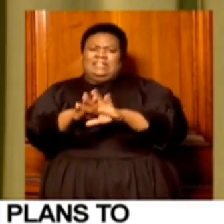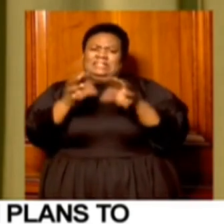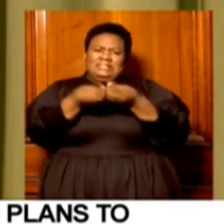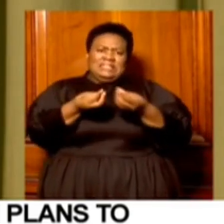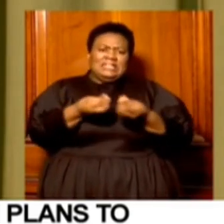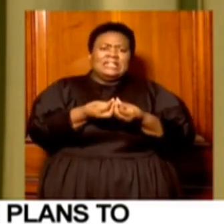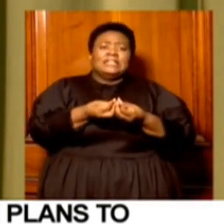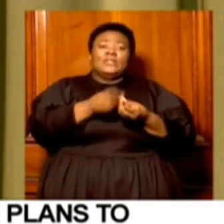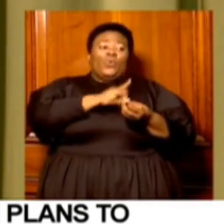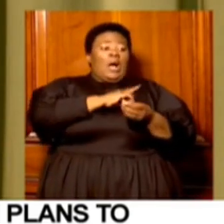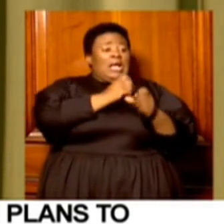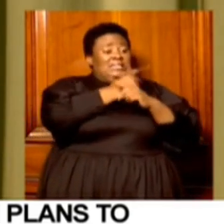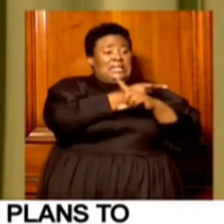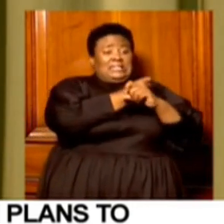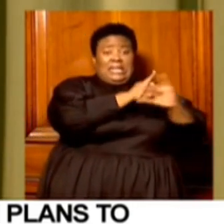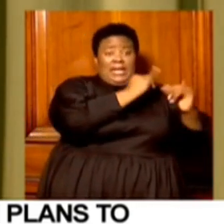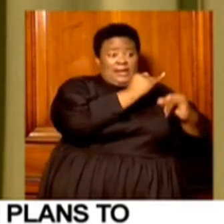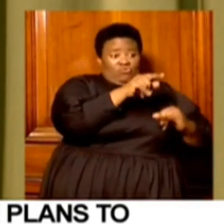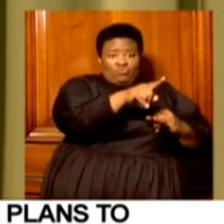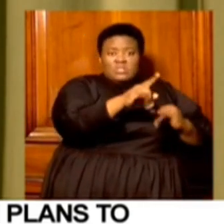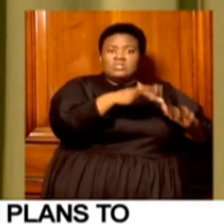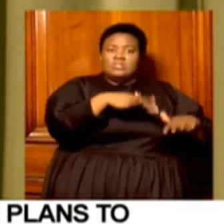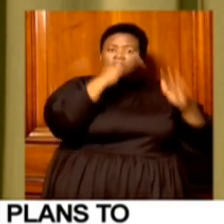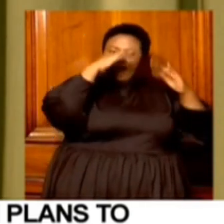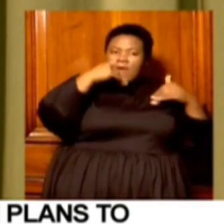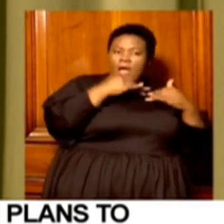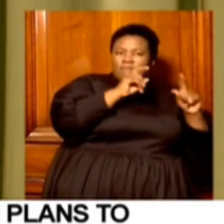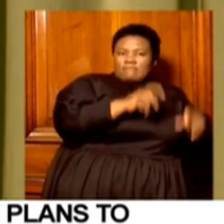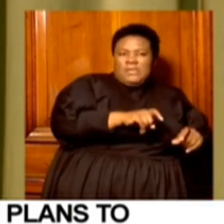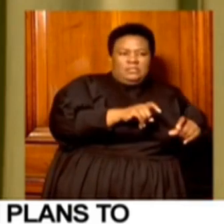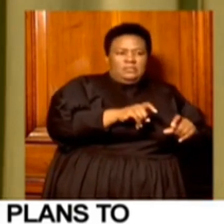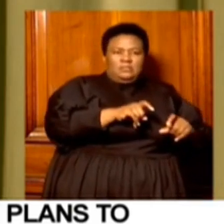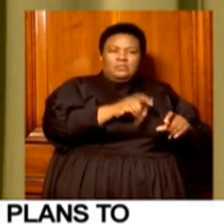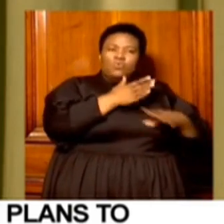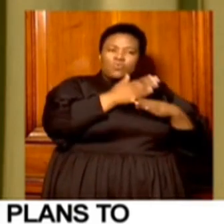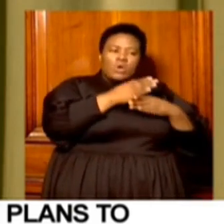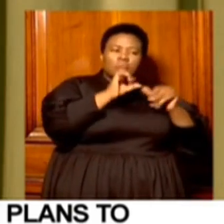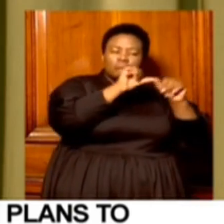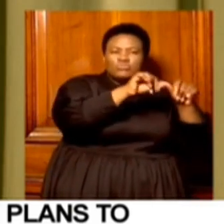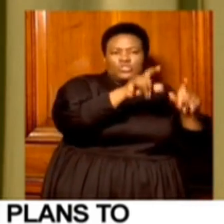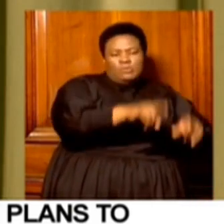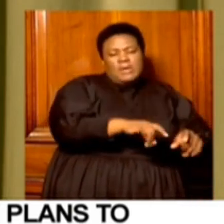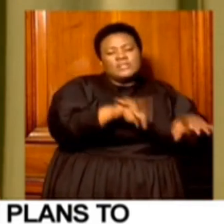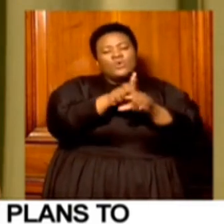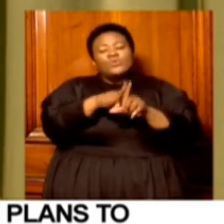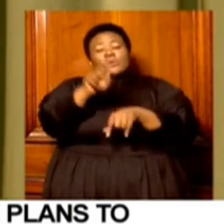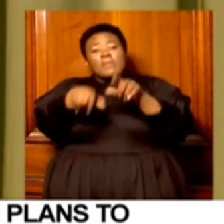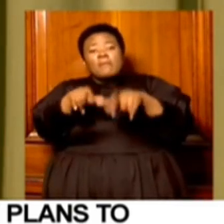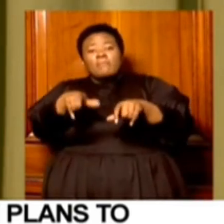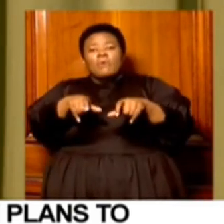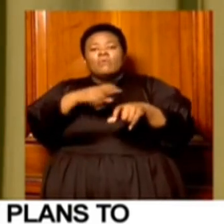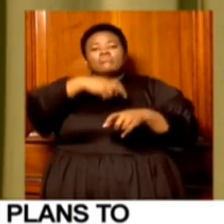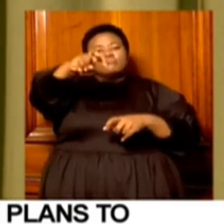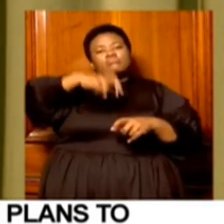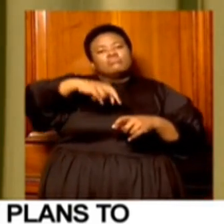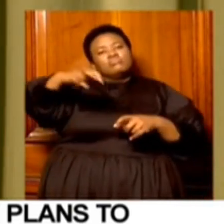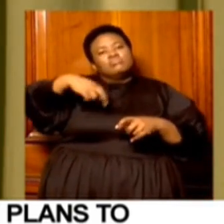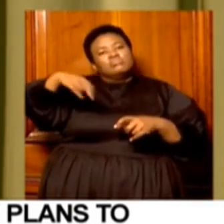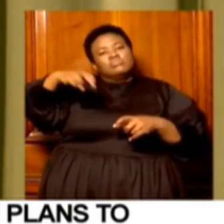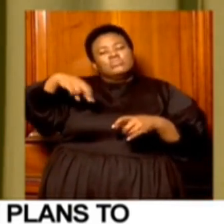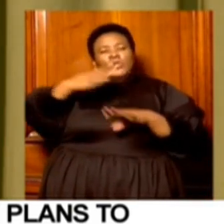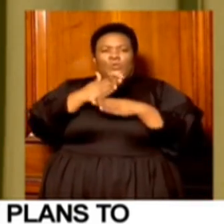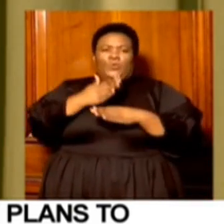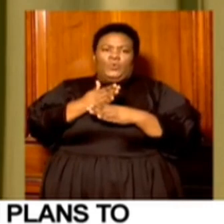must survive, and then this is the balancing act. According to us, in a normal environment, taxis will be driving